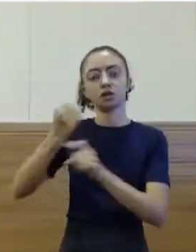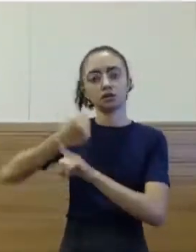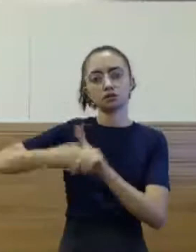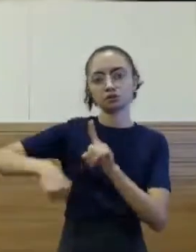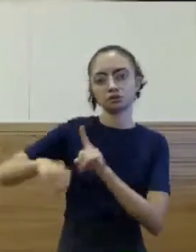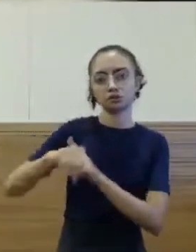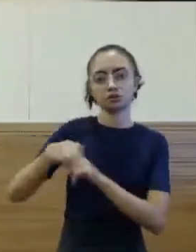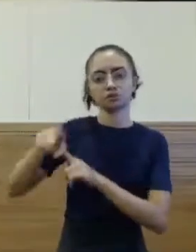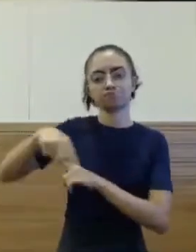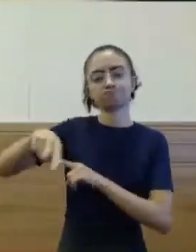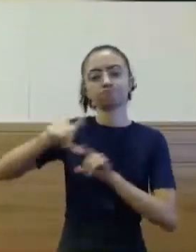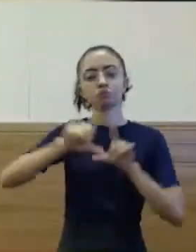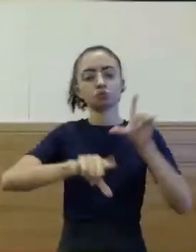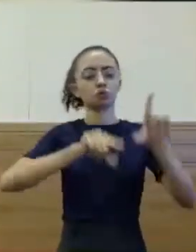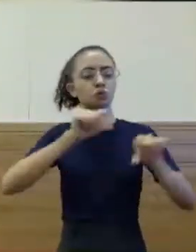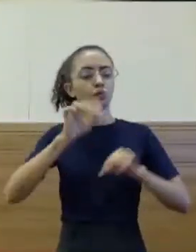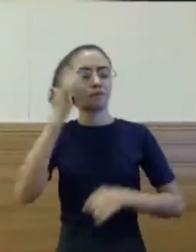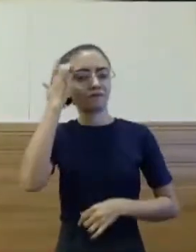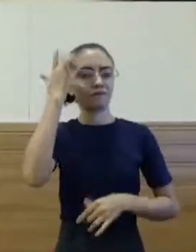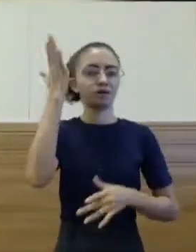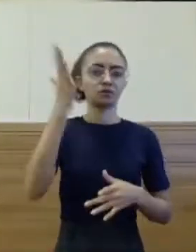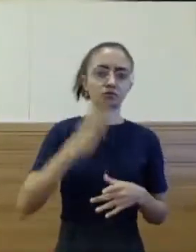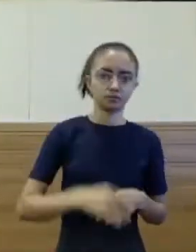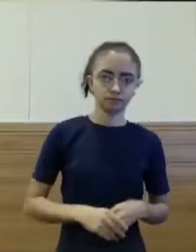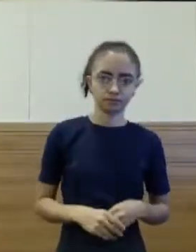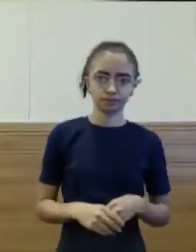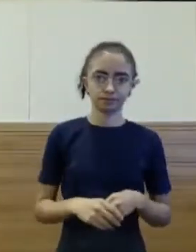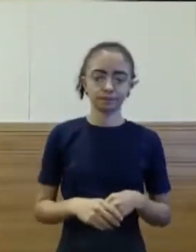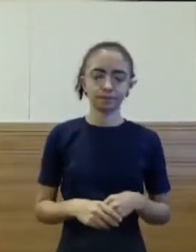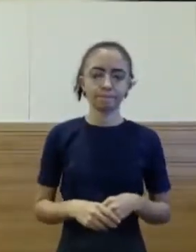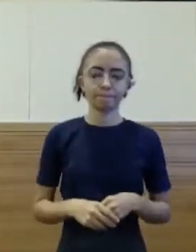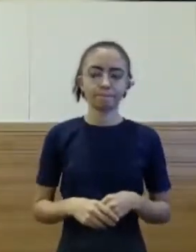healthy options be easier. That's it. Thank you.